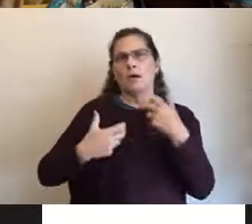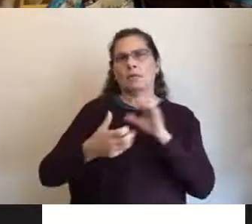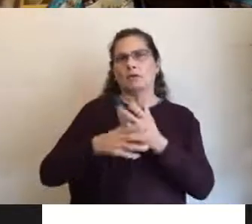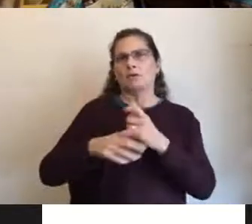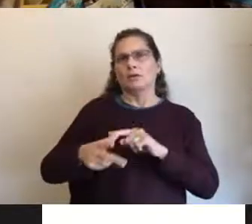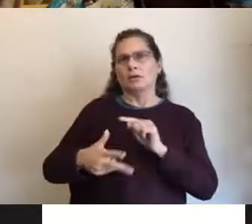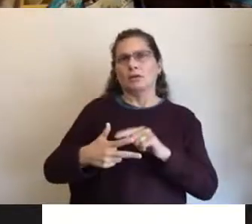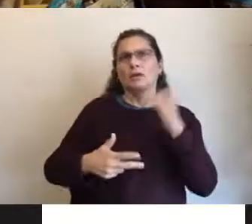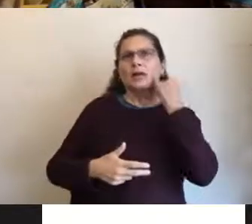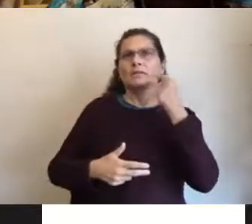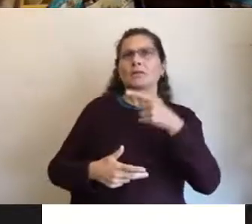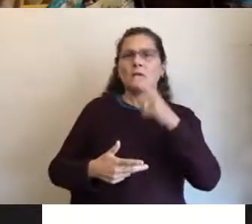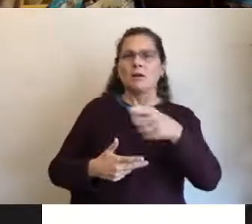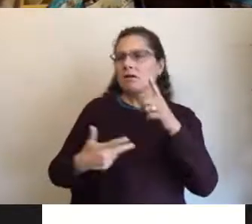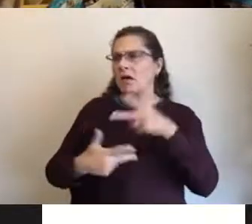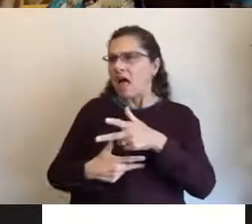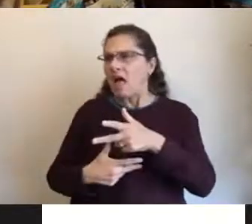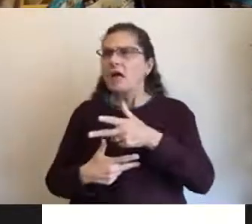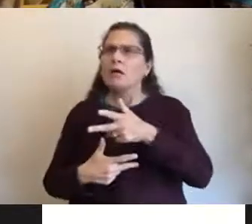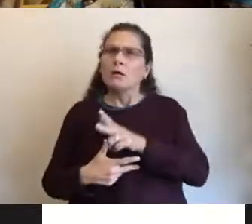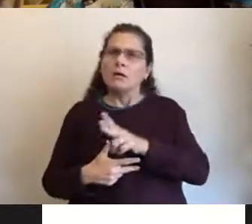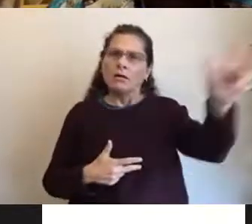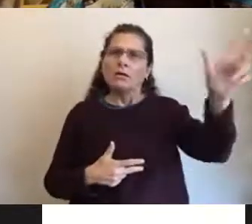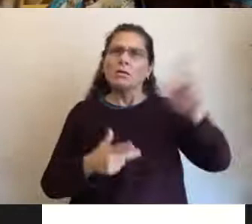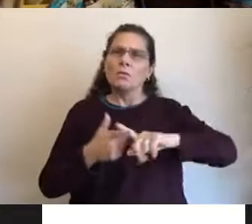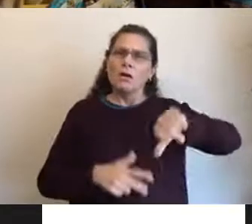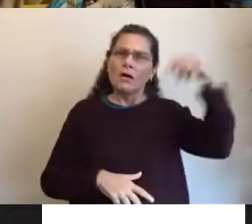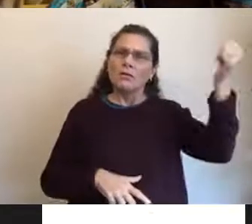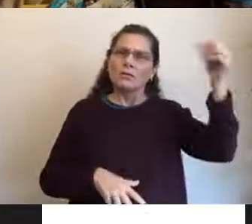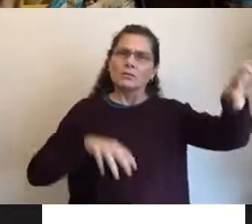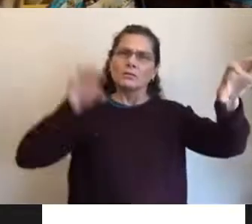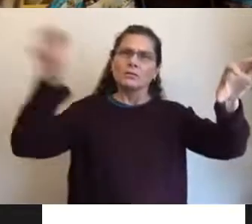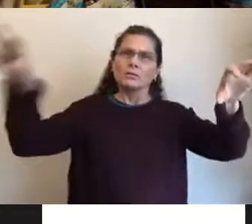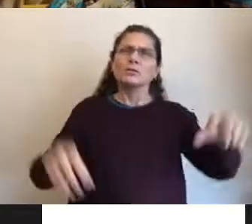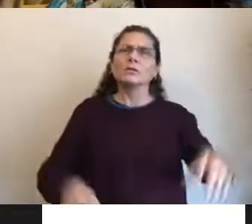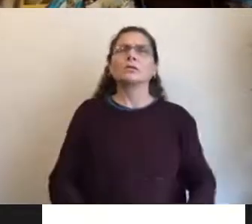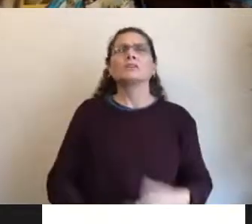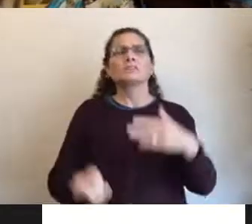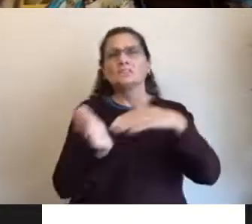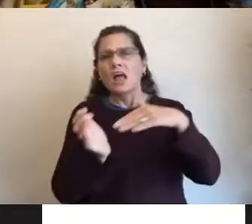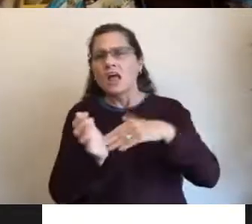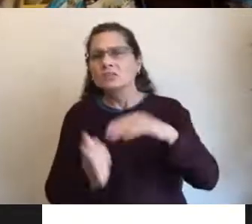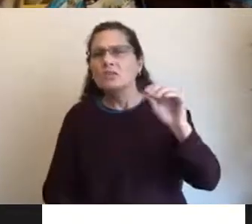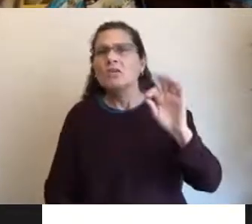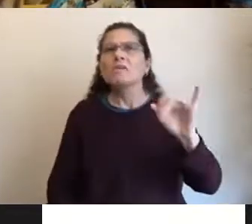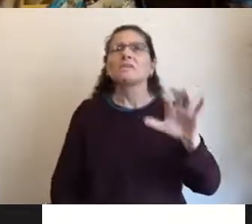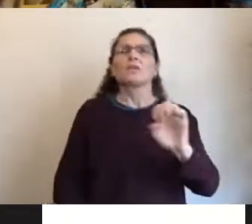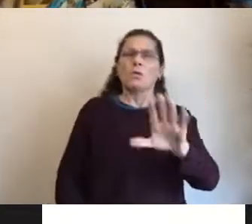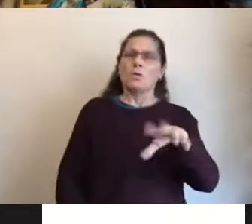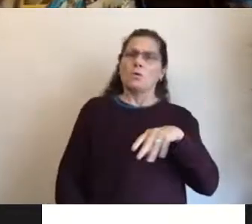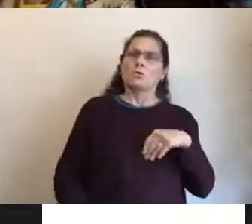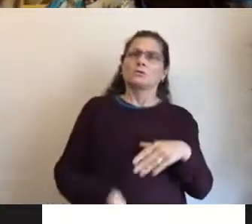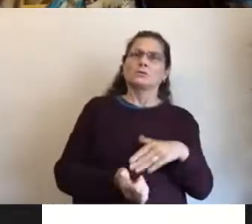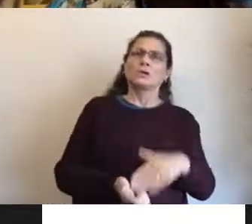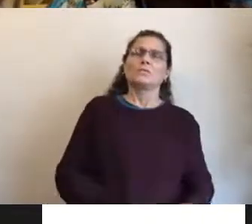care provider that you are experiencing symptoms or have been exposed, that you contact them